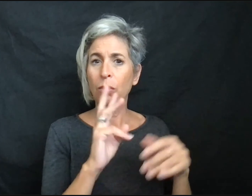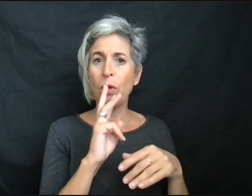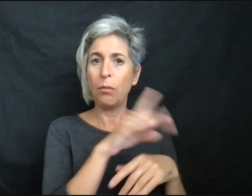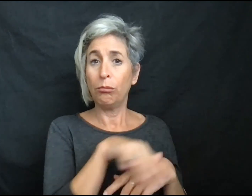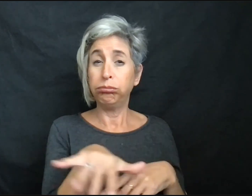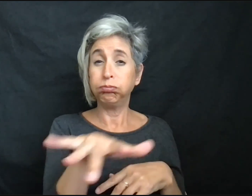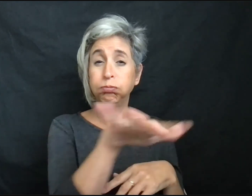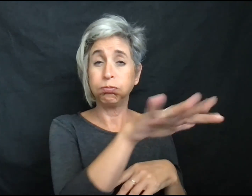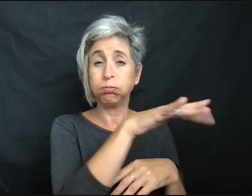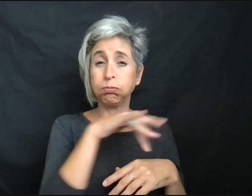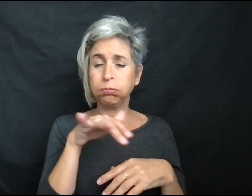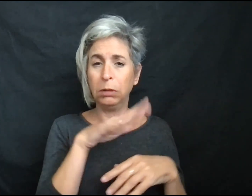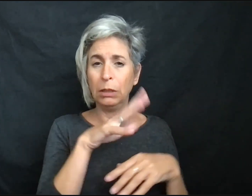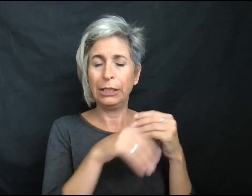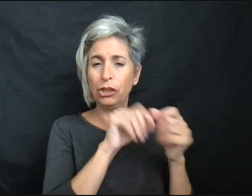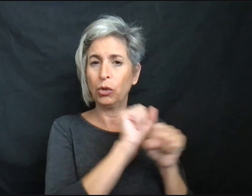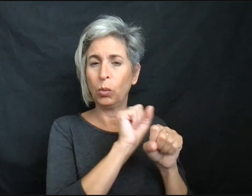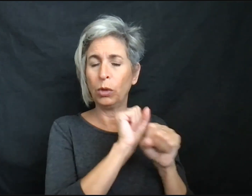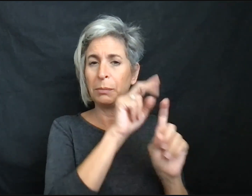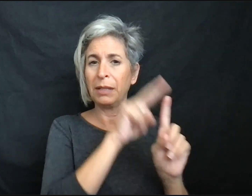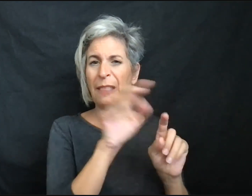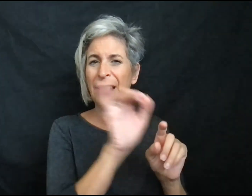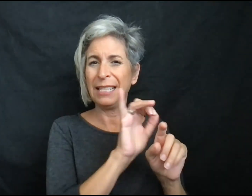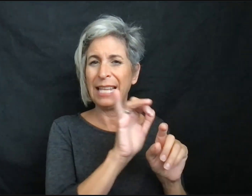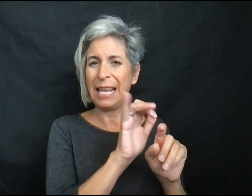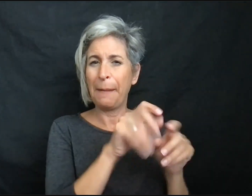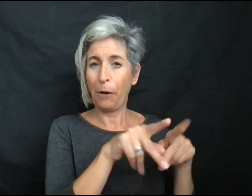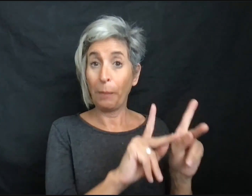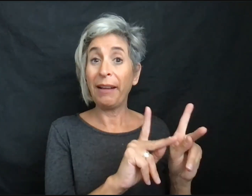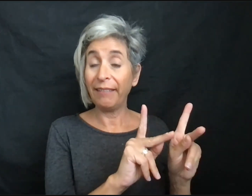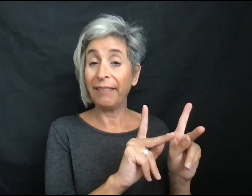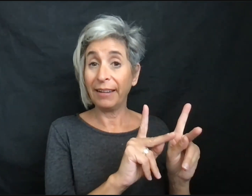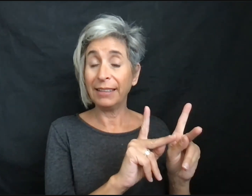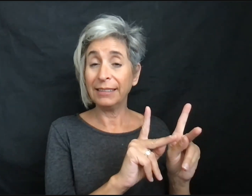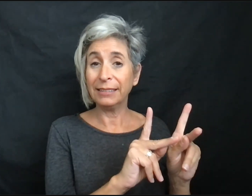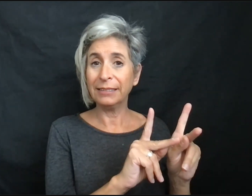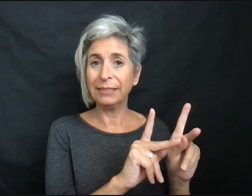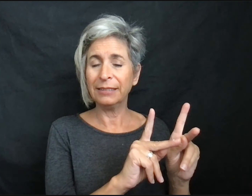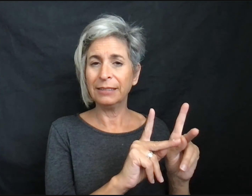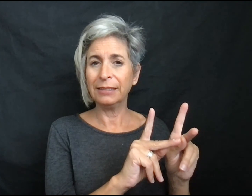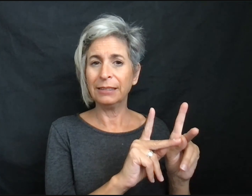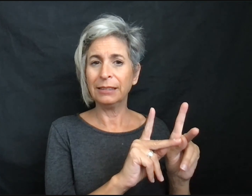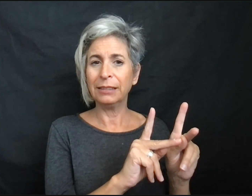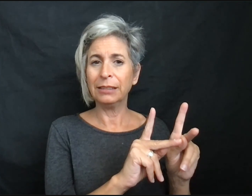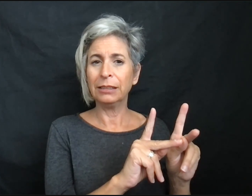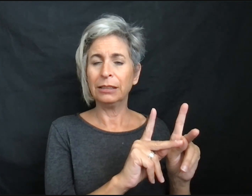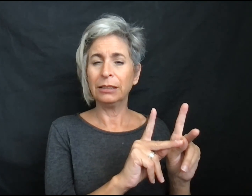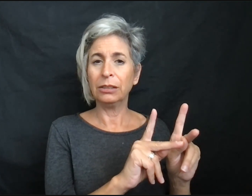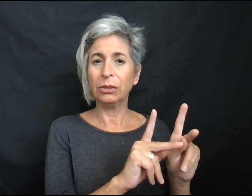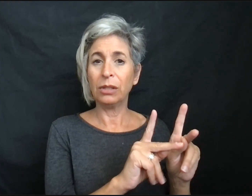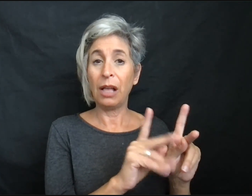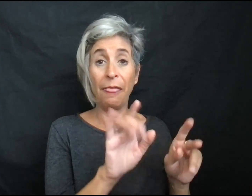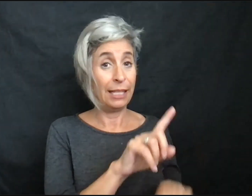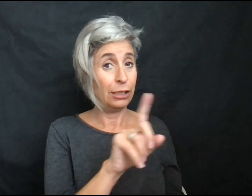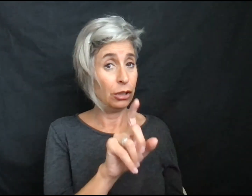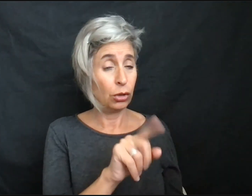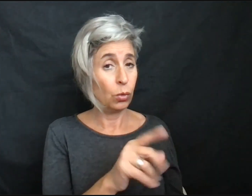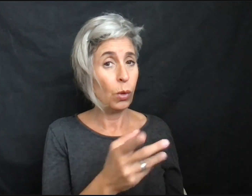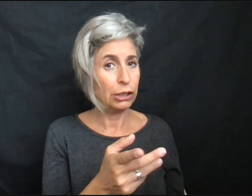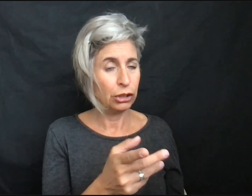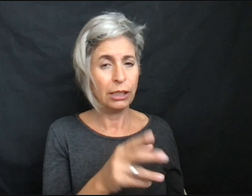additional work to be applied for under that main permit. So this question as